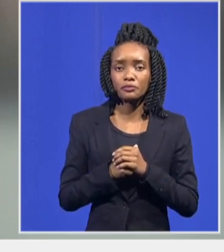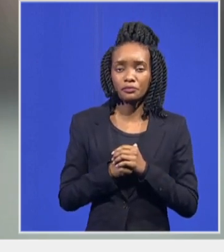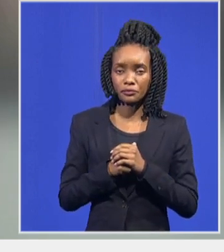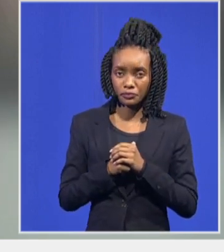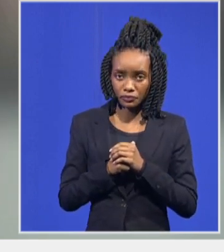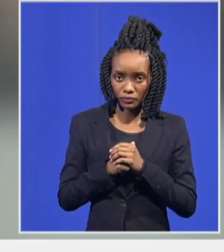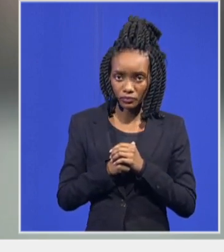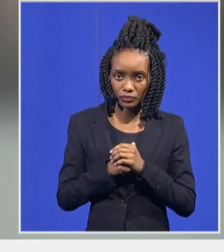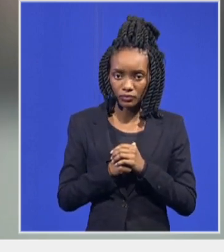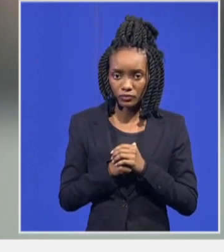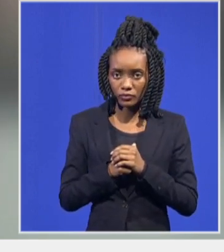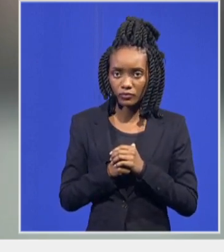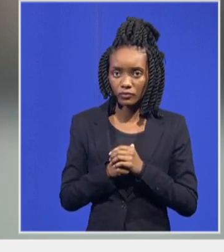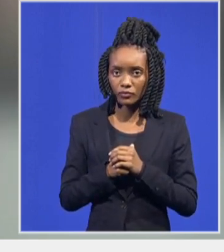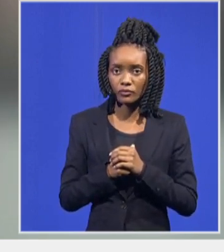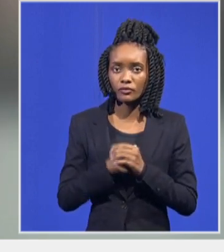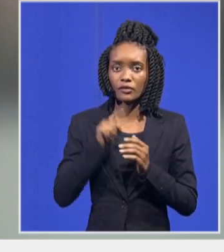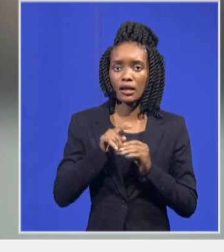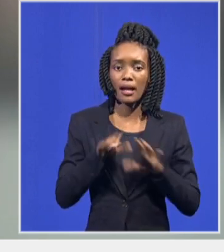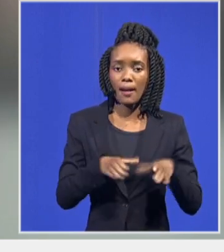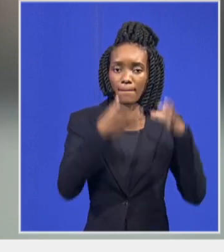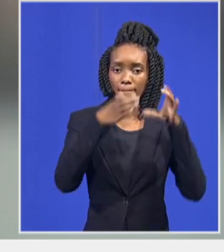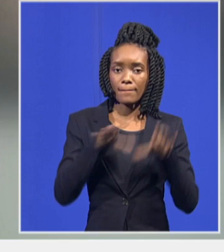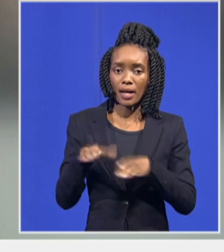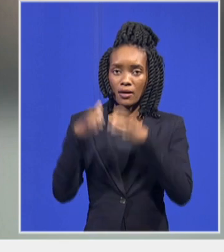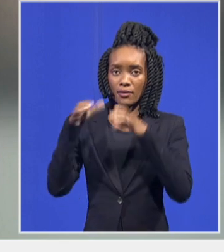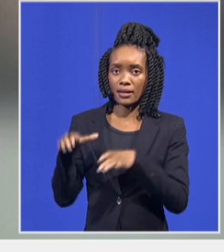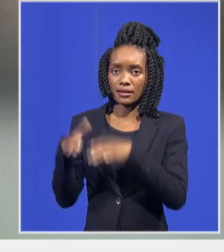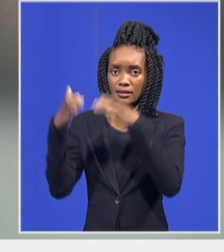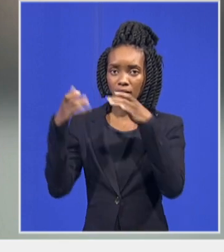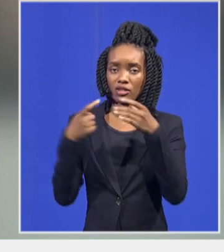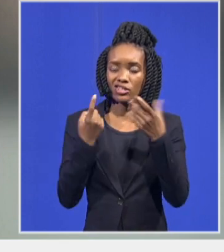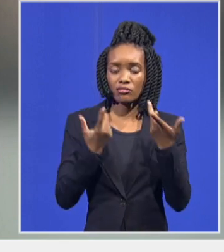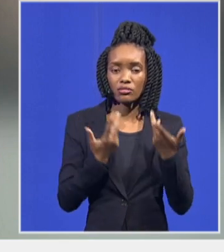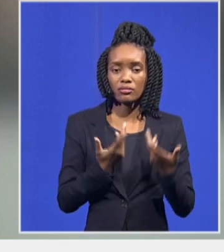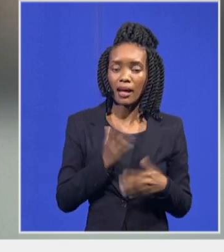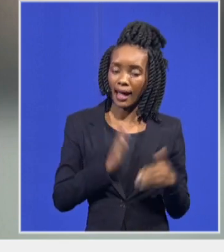is to pull these power stations off at the end of their economic life.